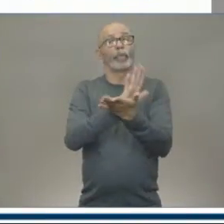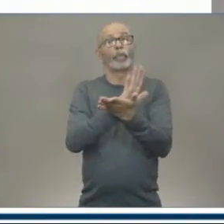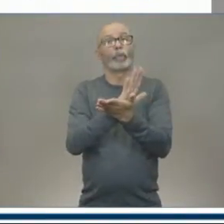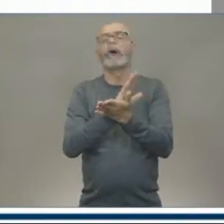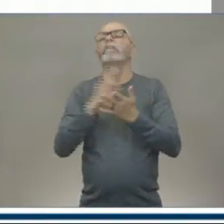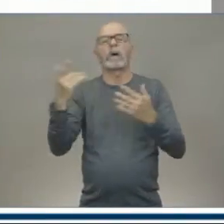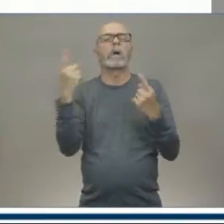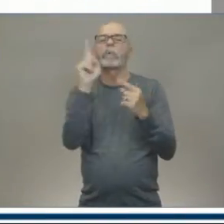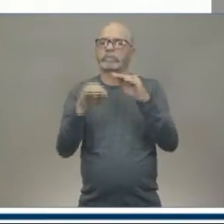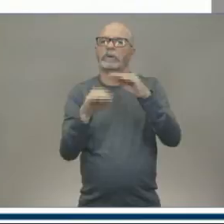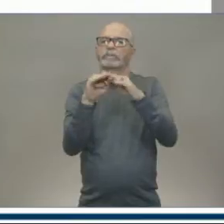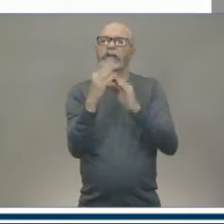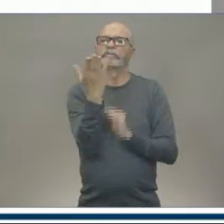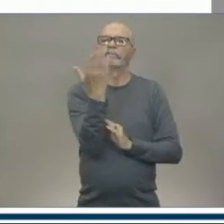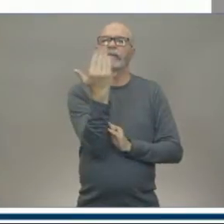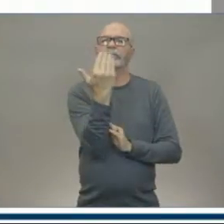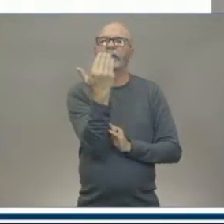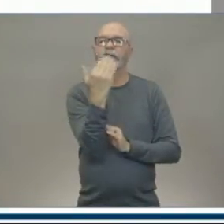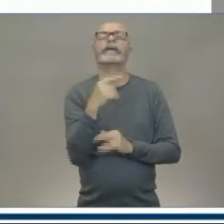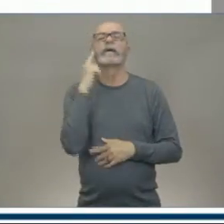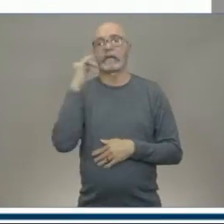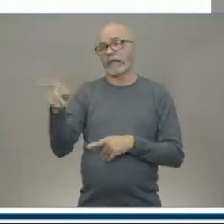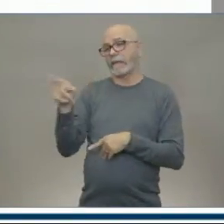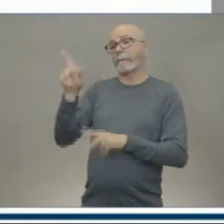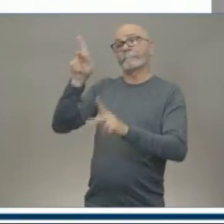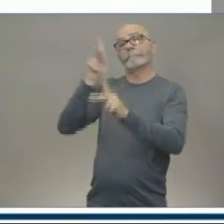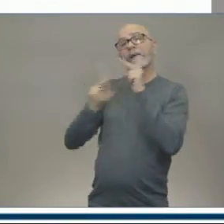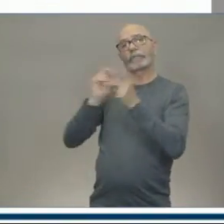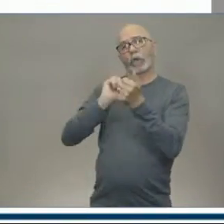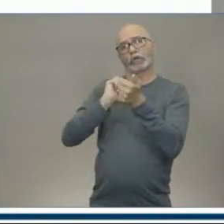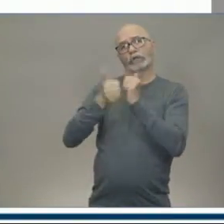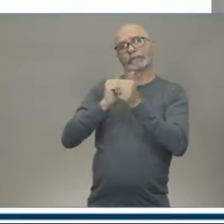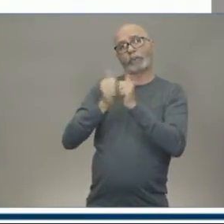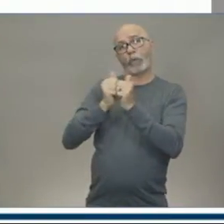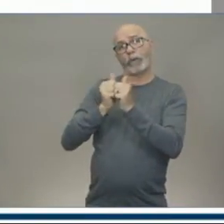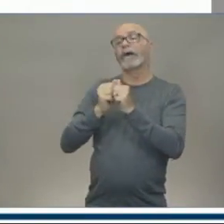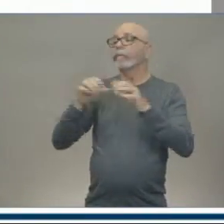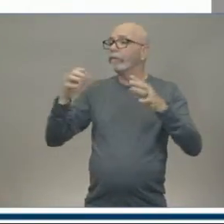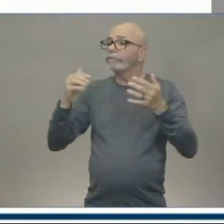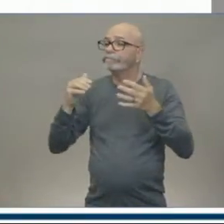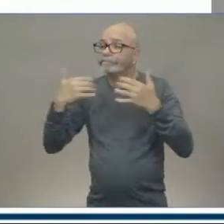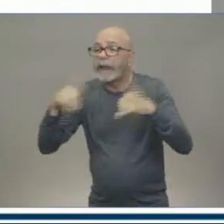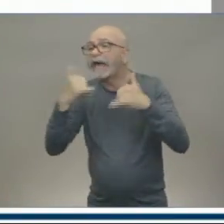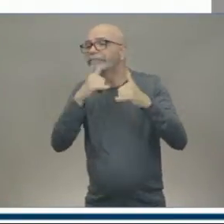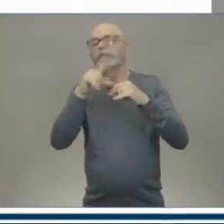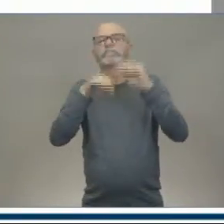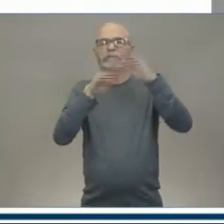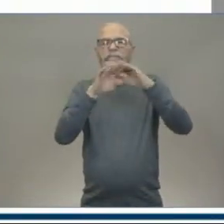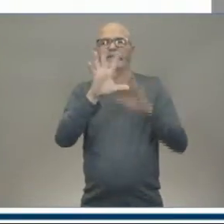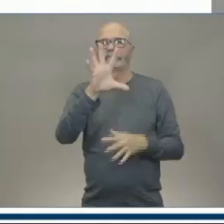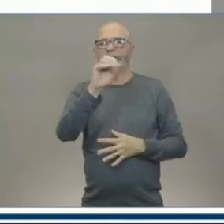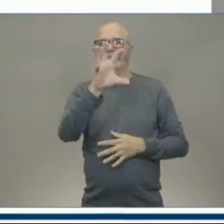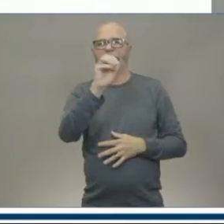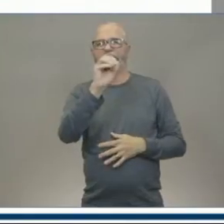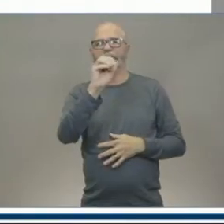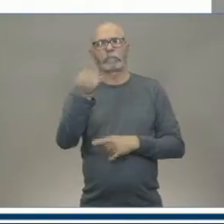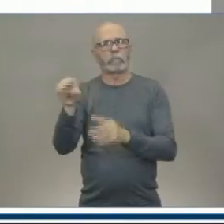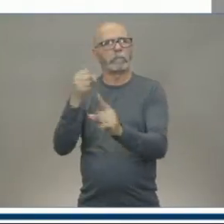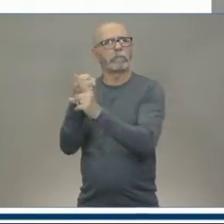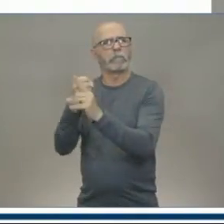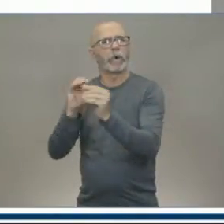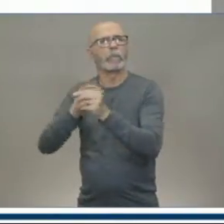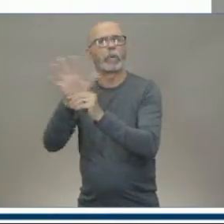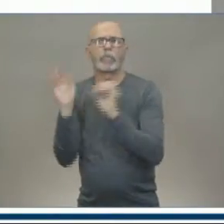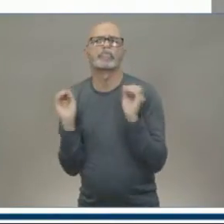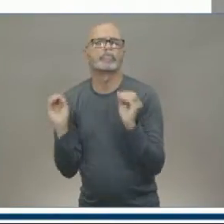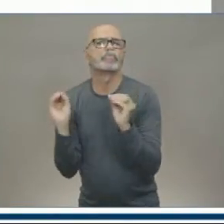for sports or performance arts. That is simply because that is not where we're seeing disease transmission. As I said, we are focused on social